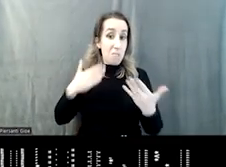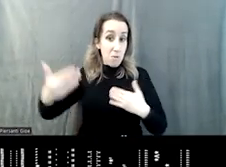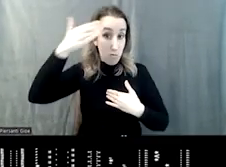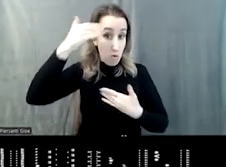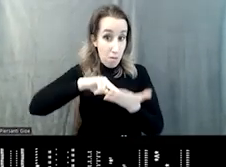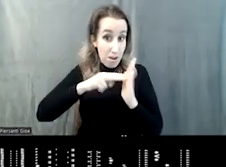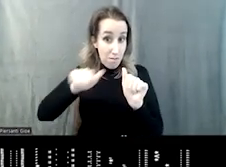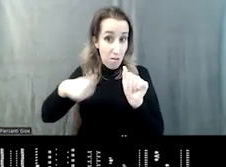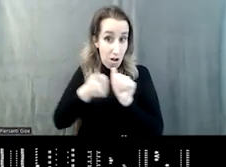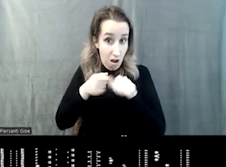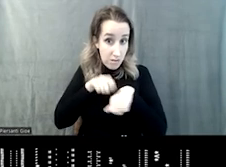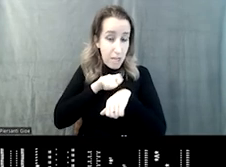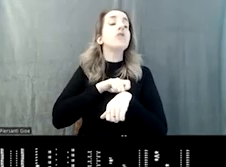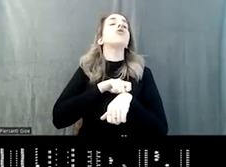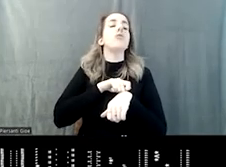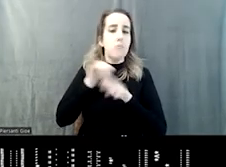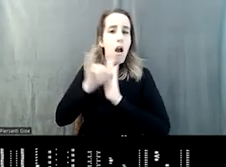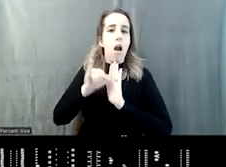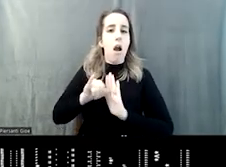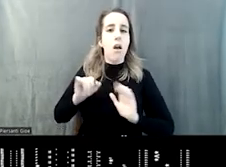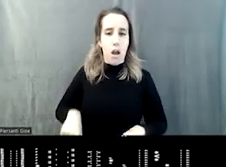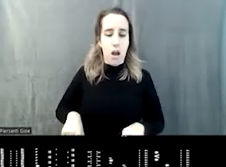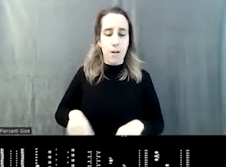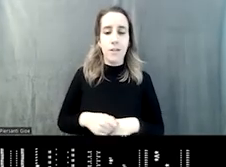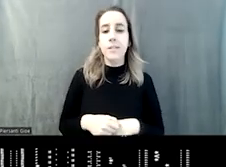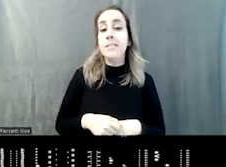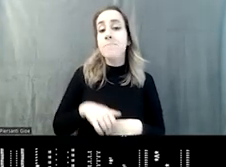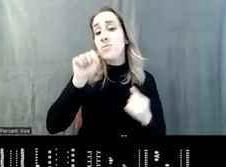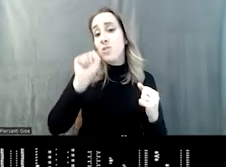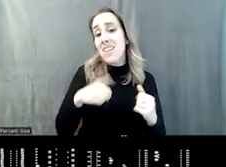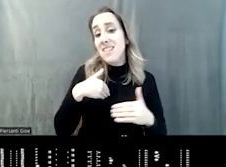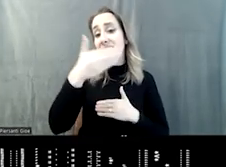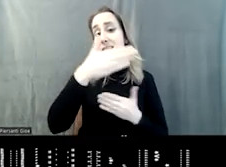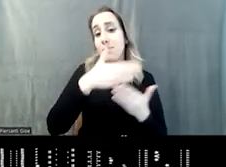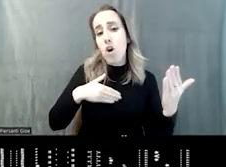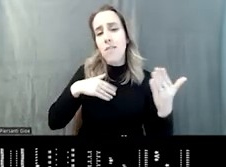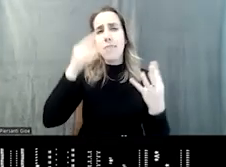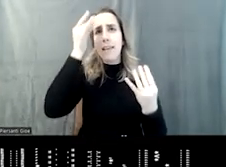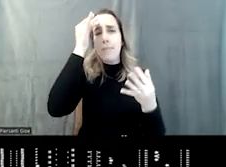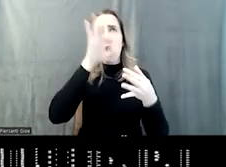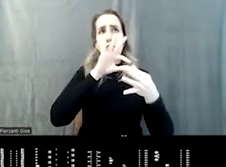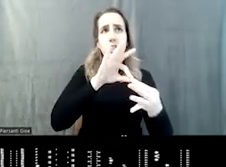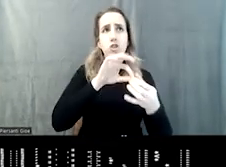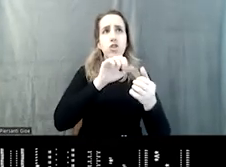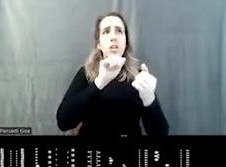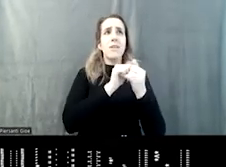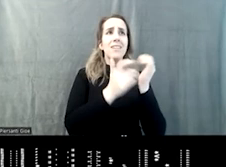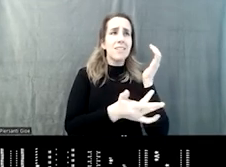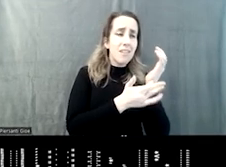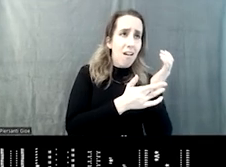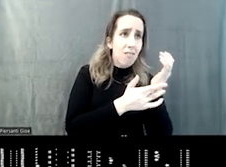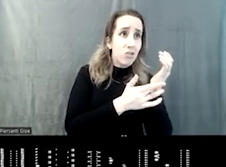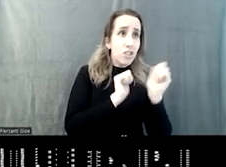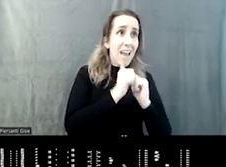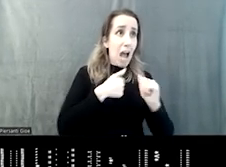yeah, so that was kind of the next stage of thinking about relationships, my relationship with technology, with how I type, how I